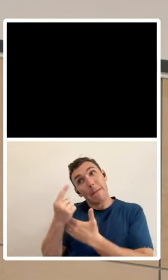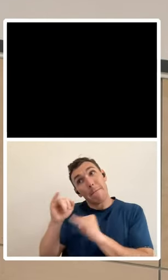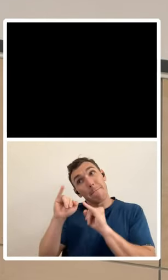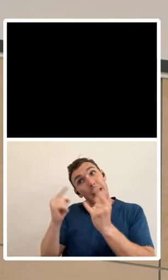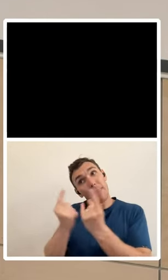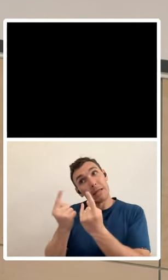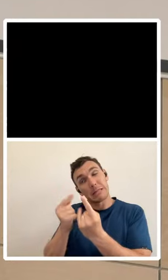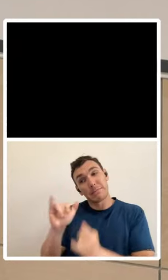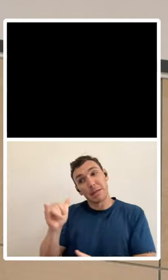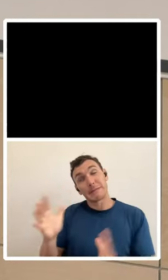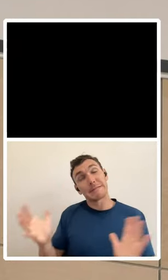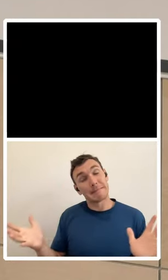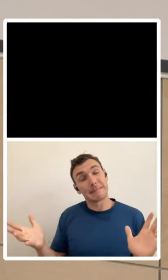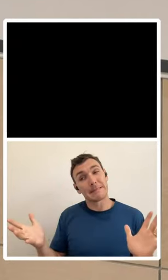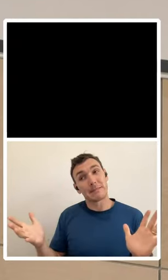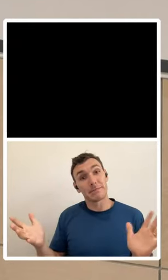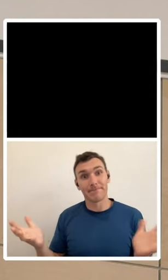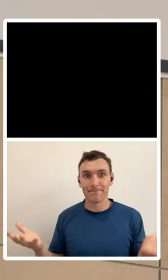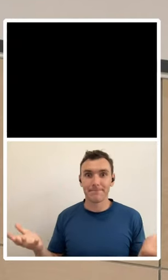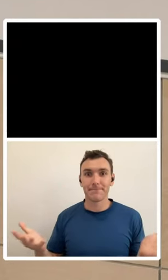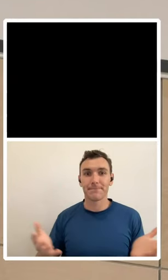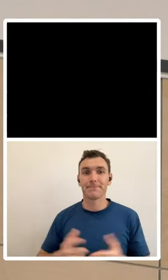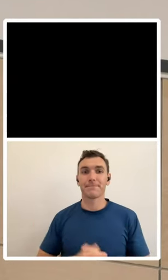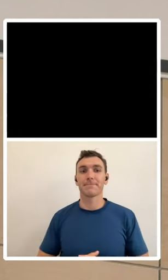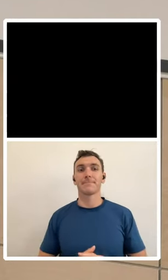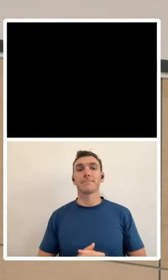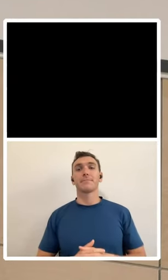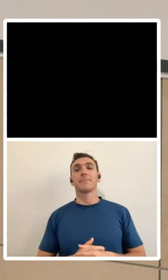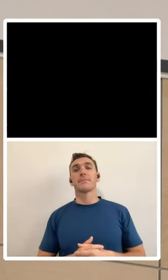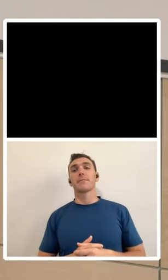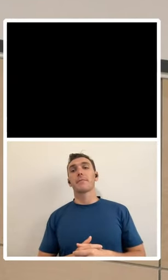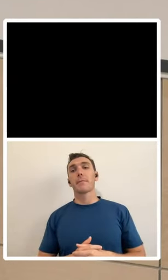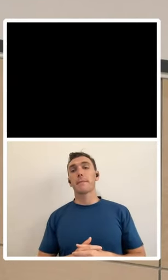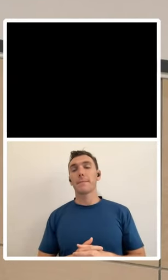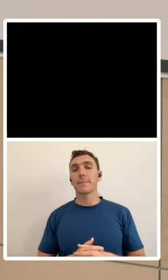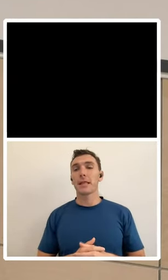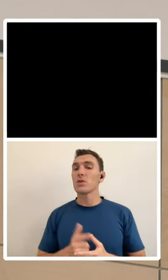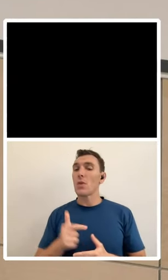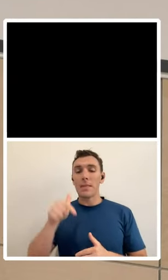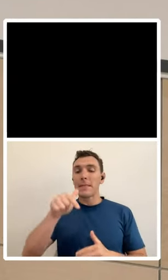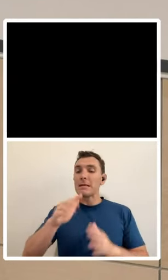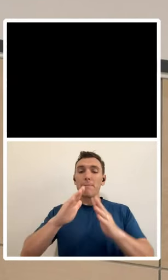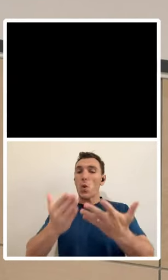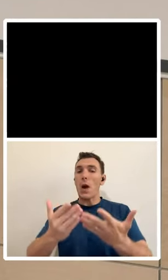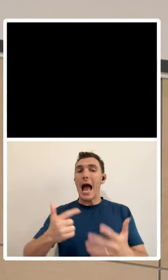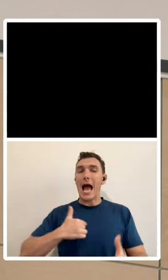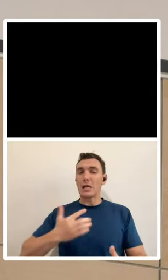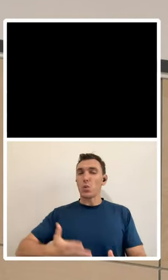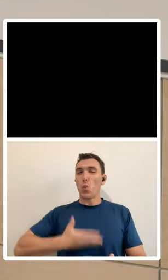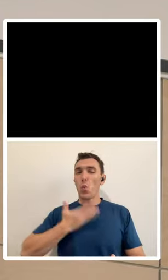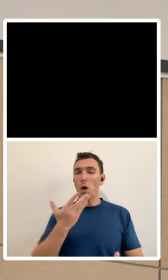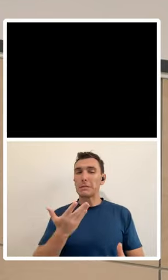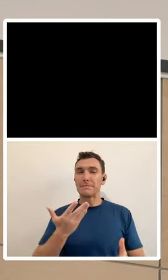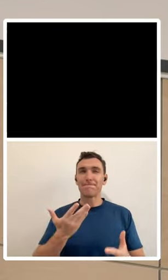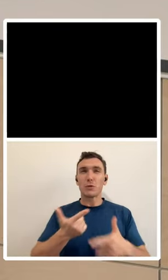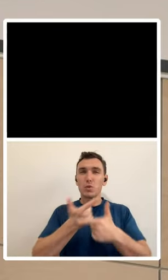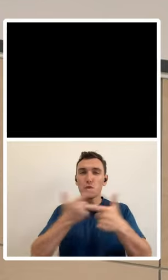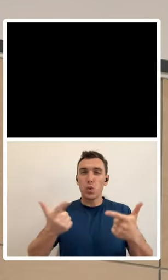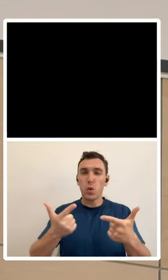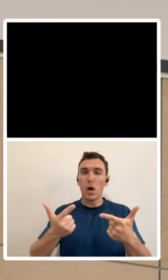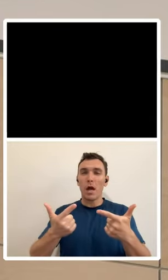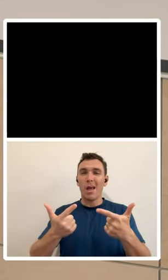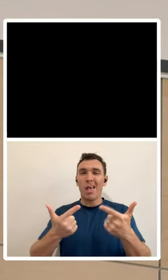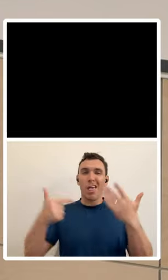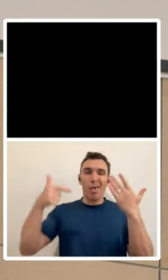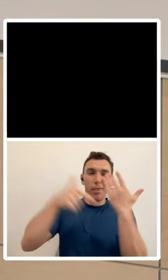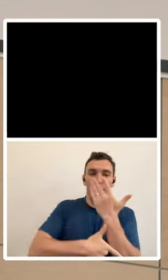but I didn't want the book to be explicitly political at all. I wanted it to be experiential. I want you to feel like you're there with me at the table with